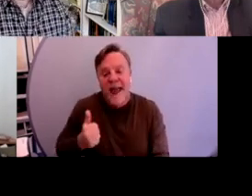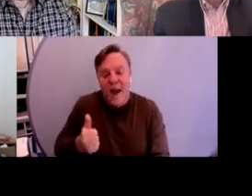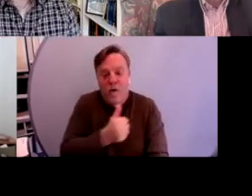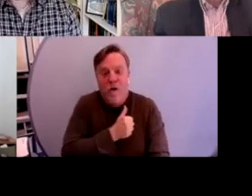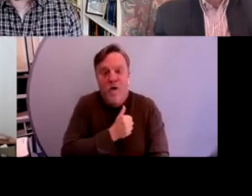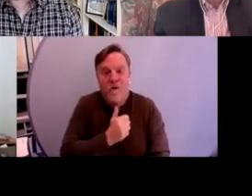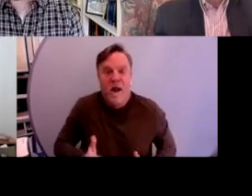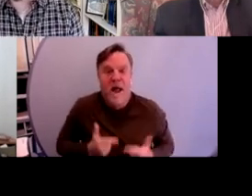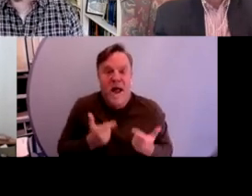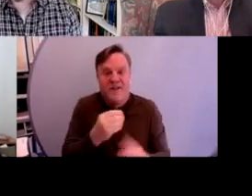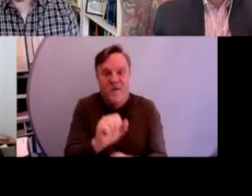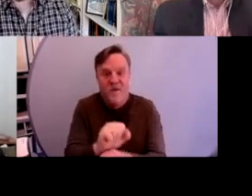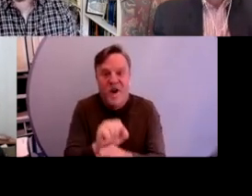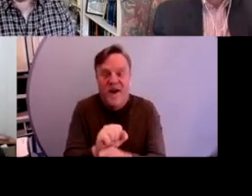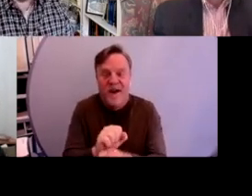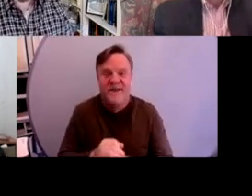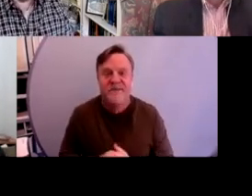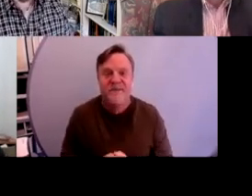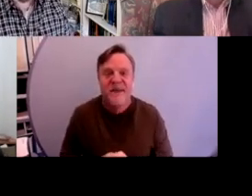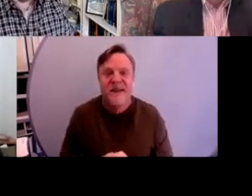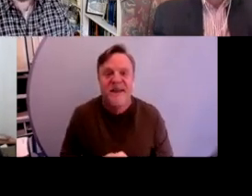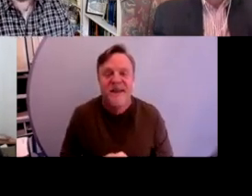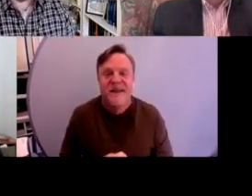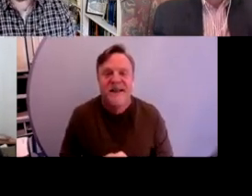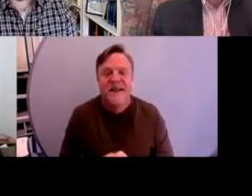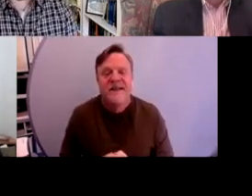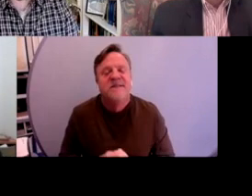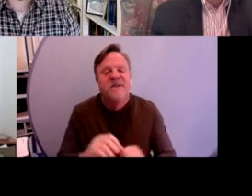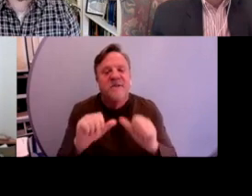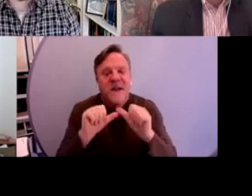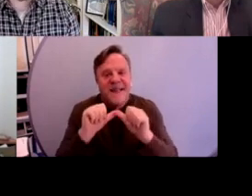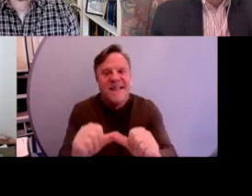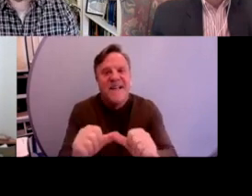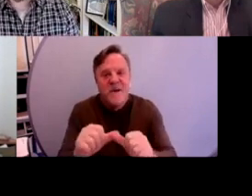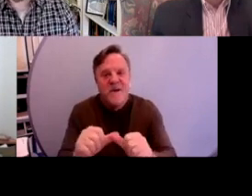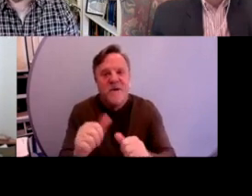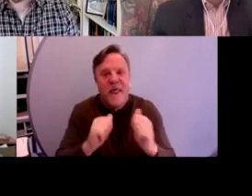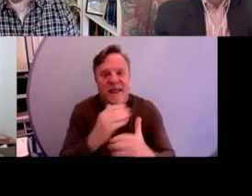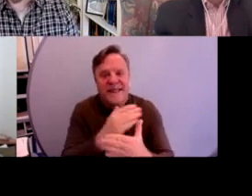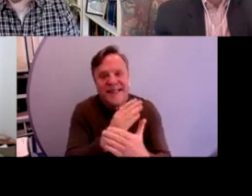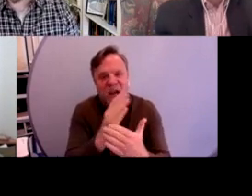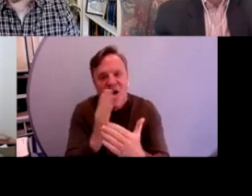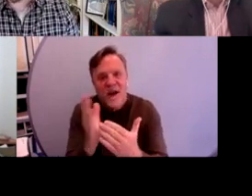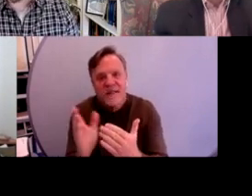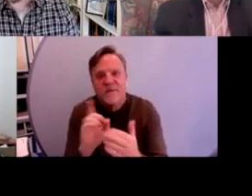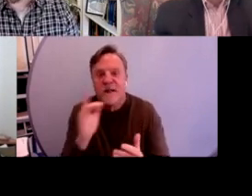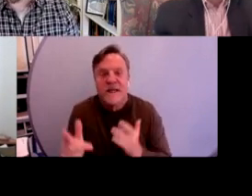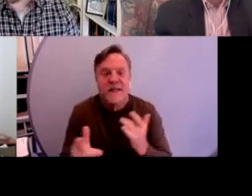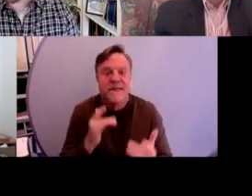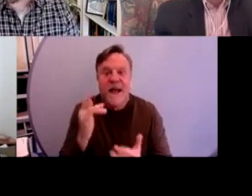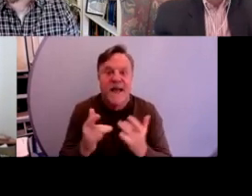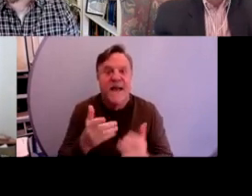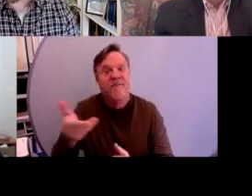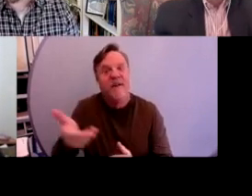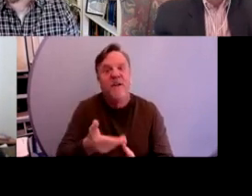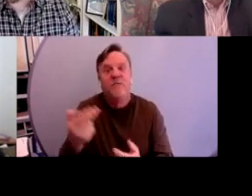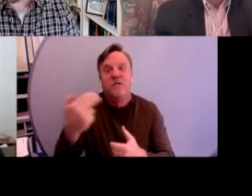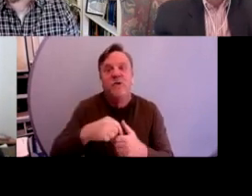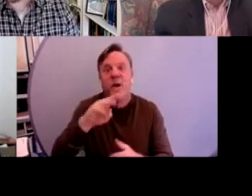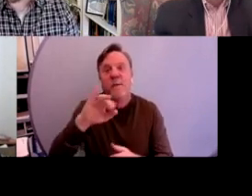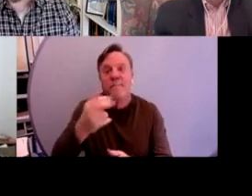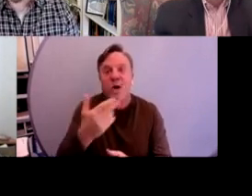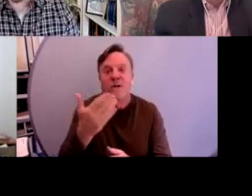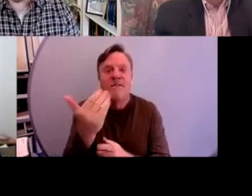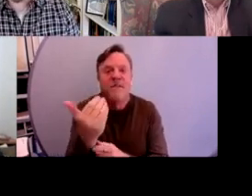lives. So to continue the series, really excited to invite you to join us on March 15th